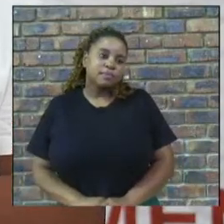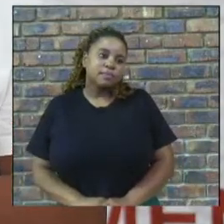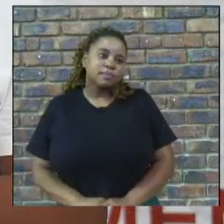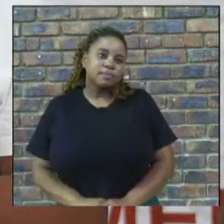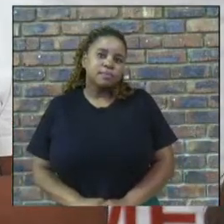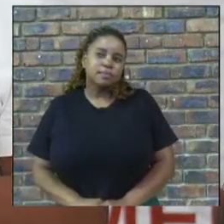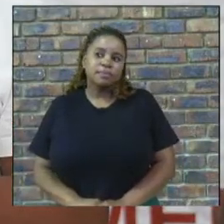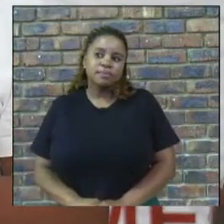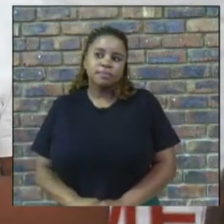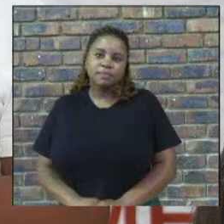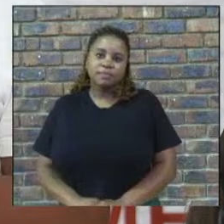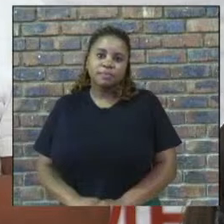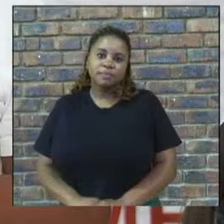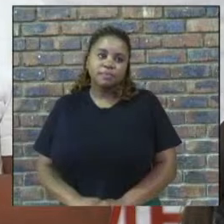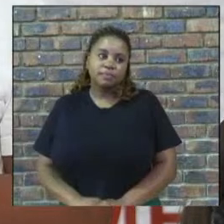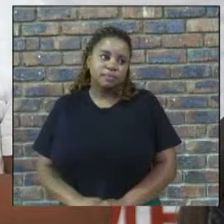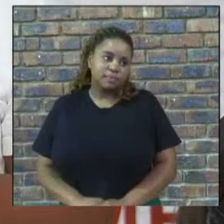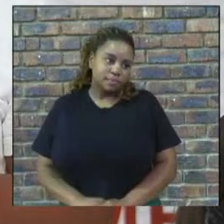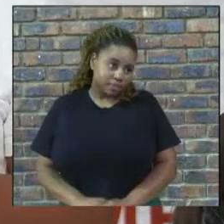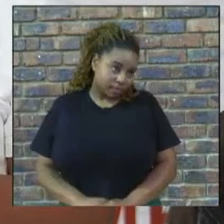through you